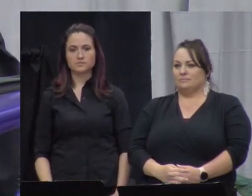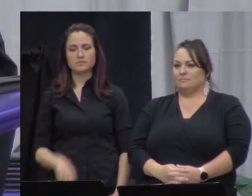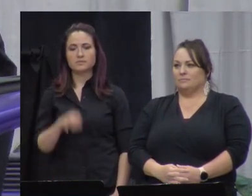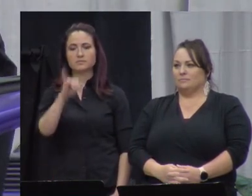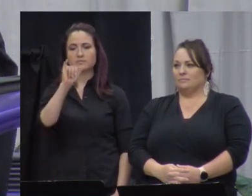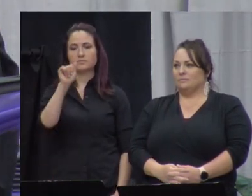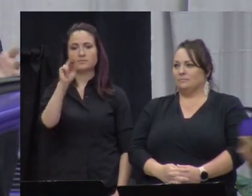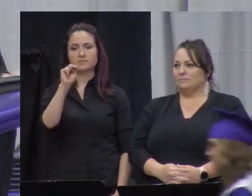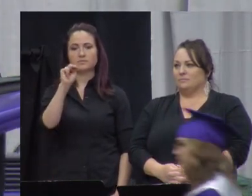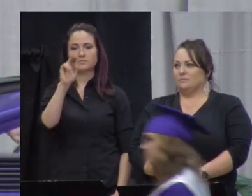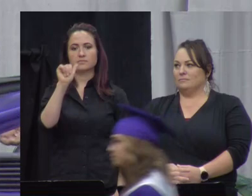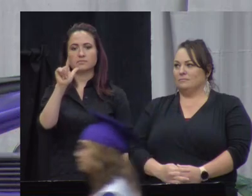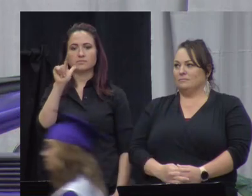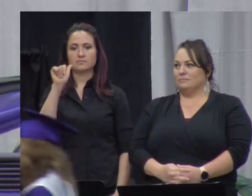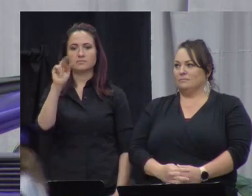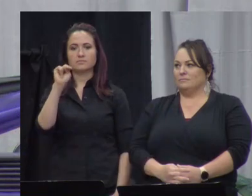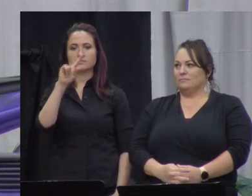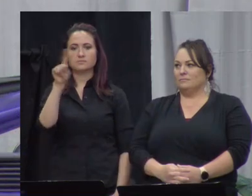Ian Alonso.